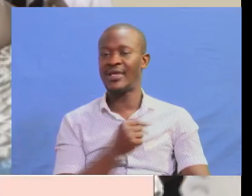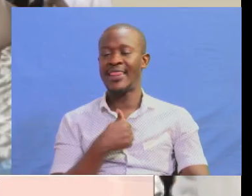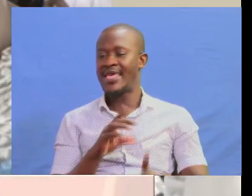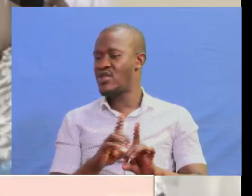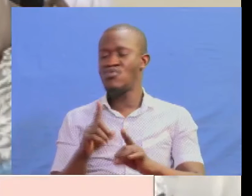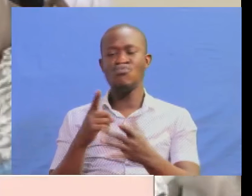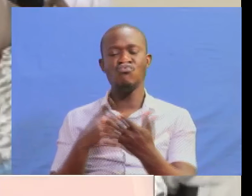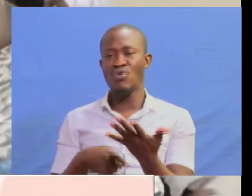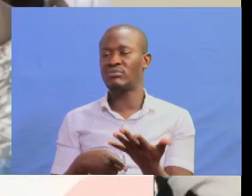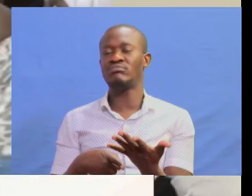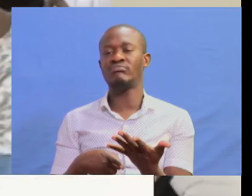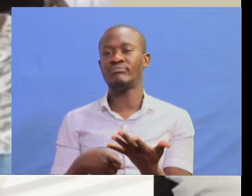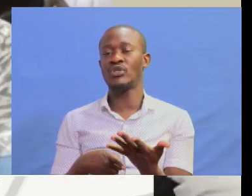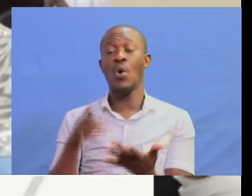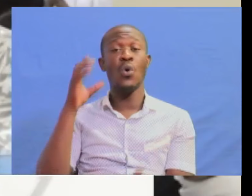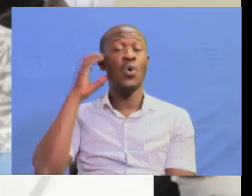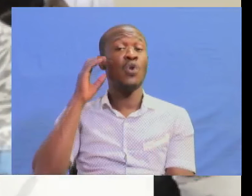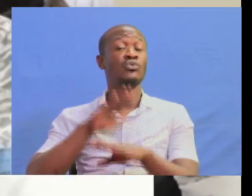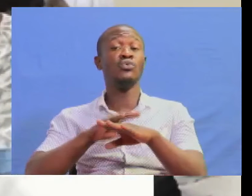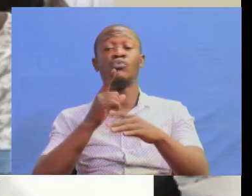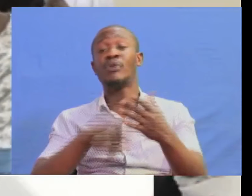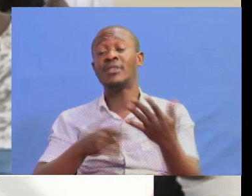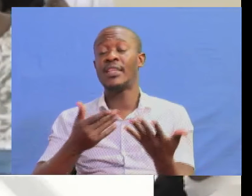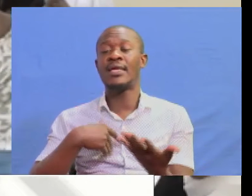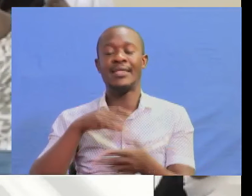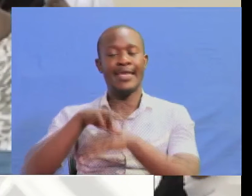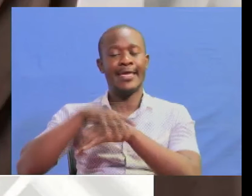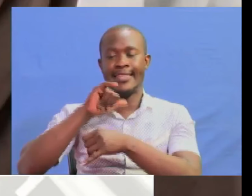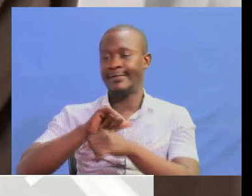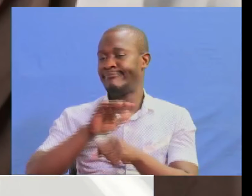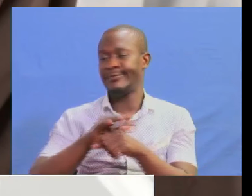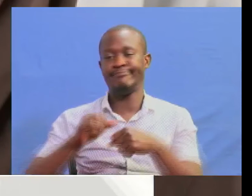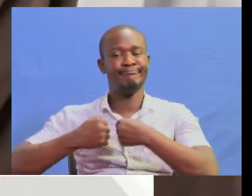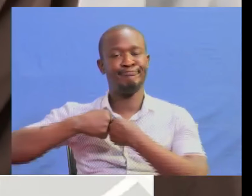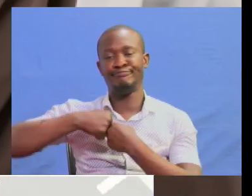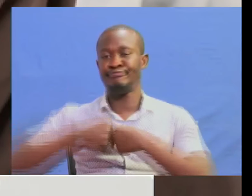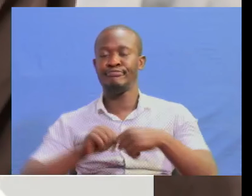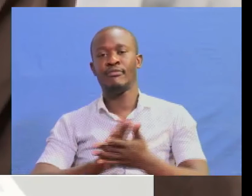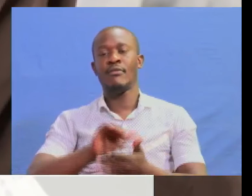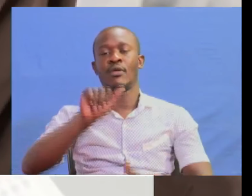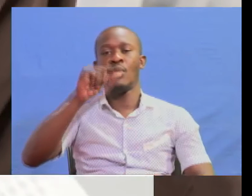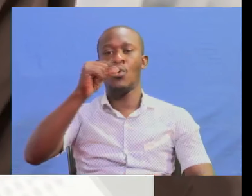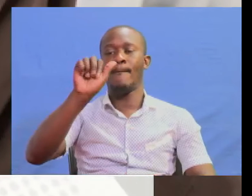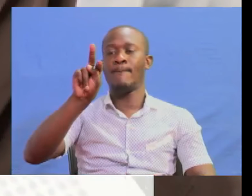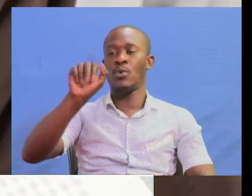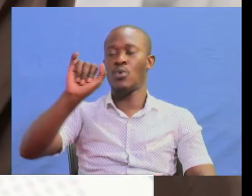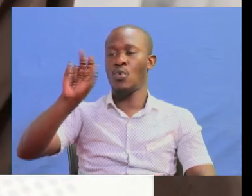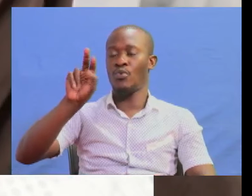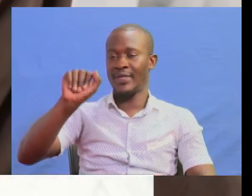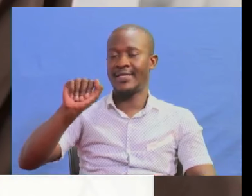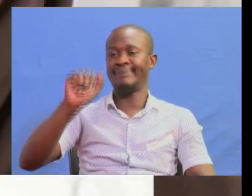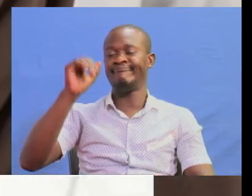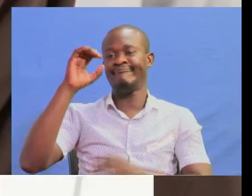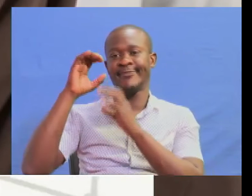fanya nini, college mzuri ni gani. So napata hiyo ni changamoto. Ngomeni Village in Magarini sub-county of